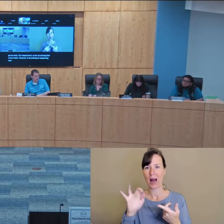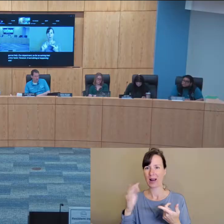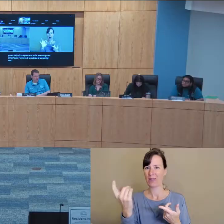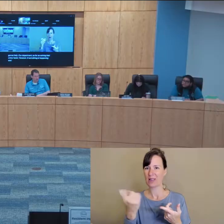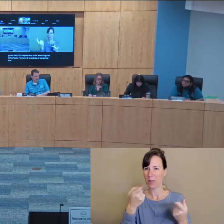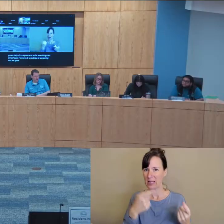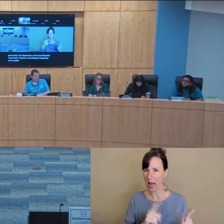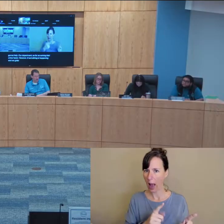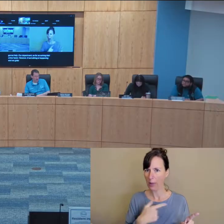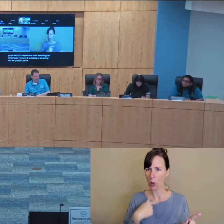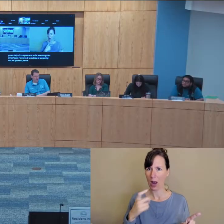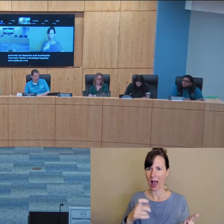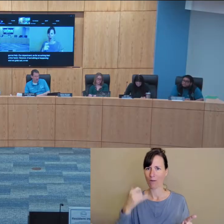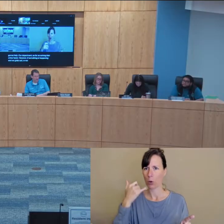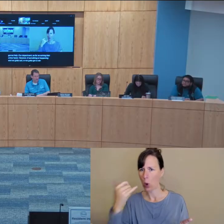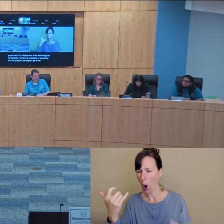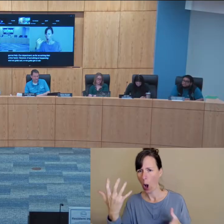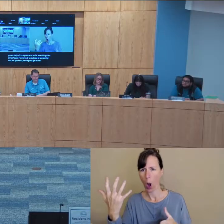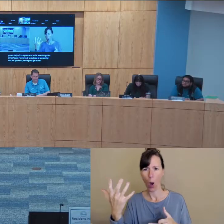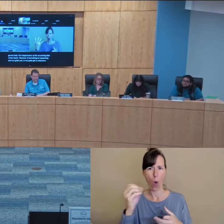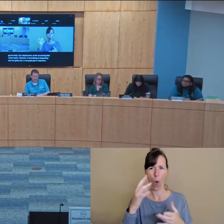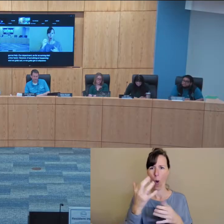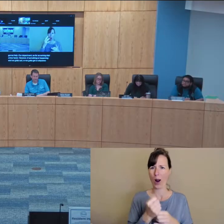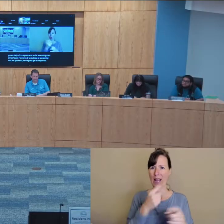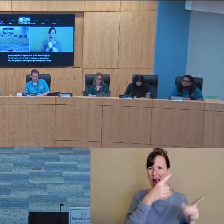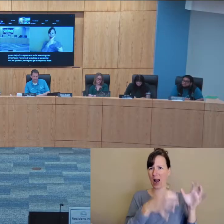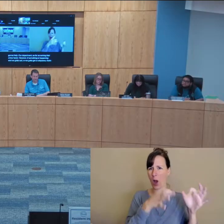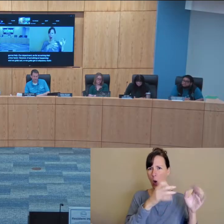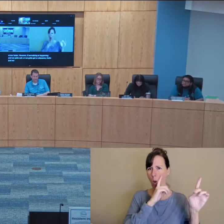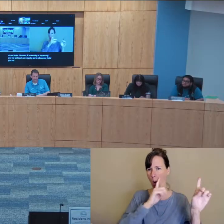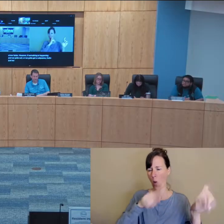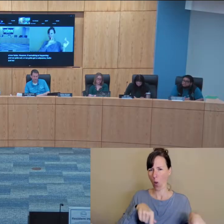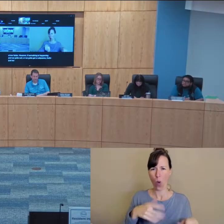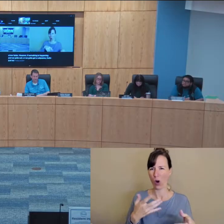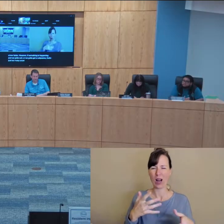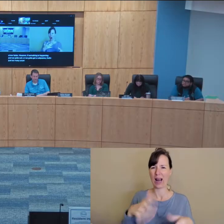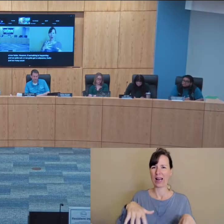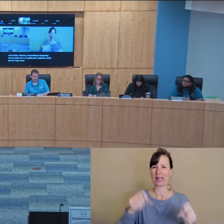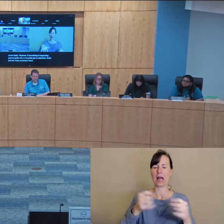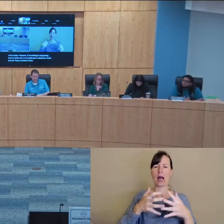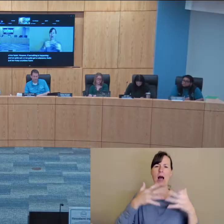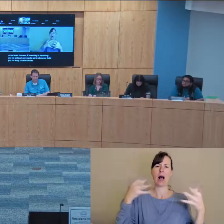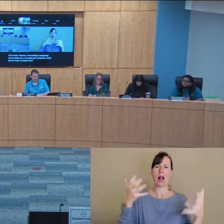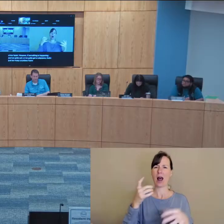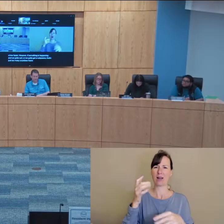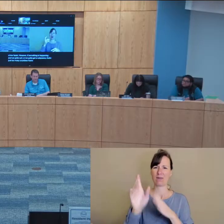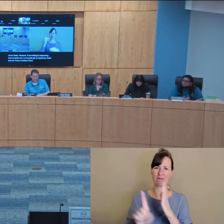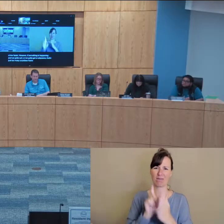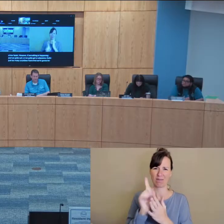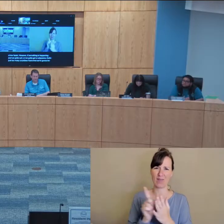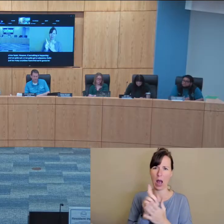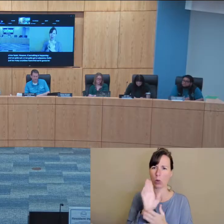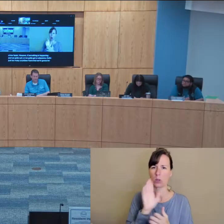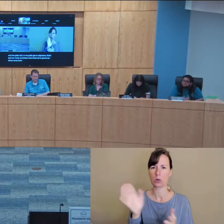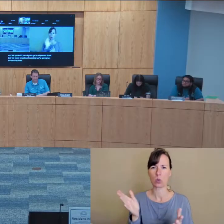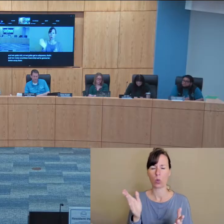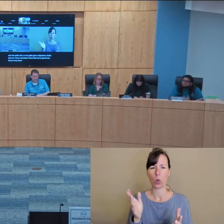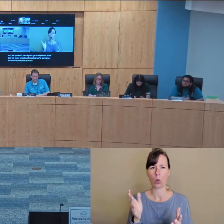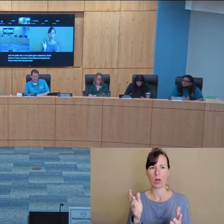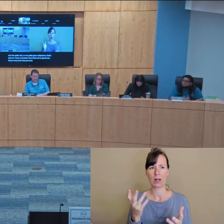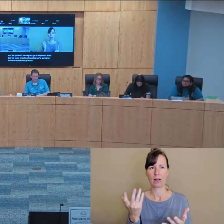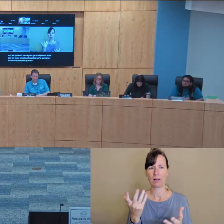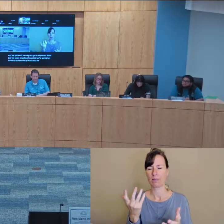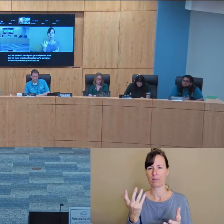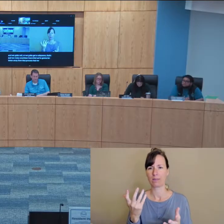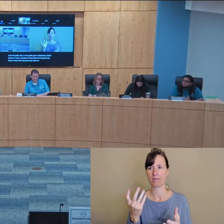call or we got to get a subpoena, that's just too many countless hours that are going to be taken away from that process that we can